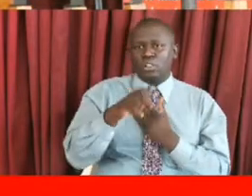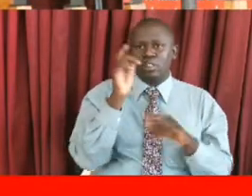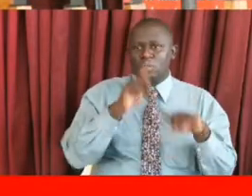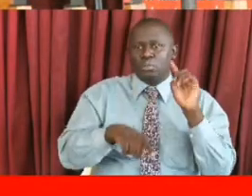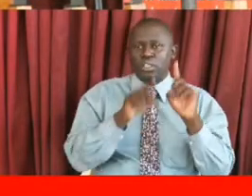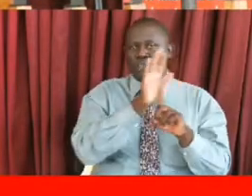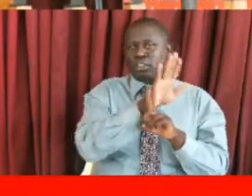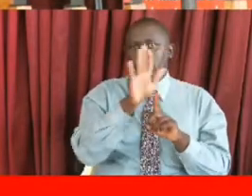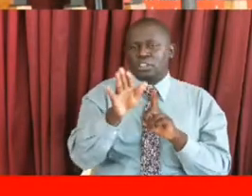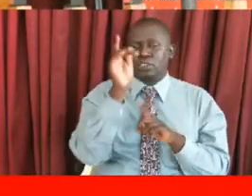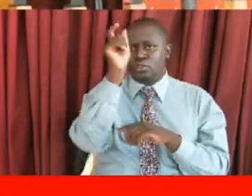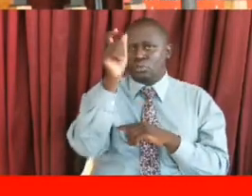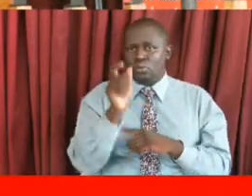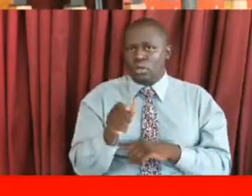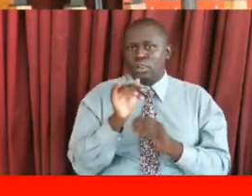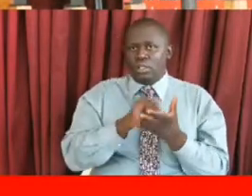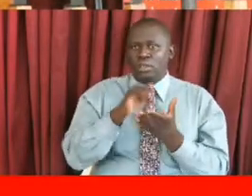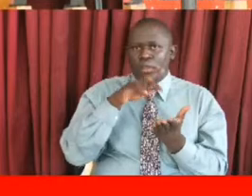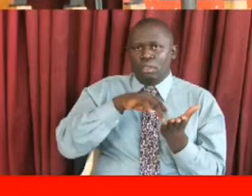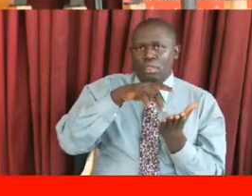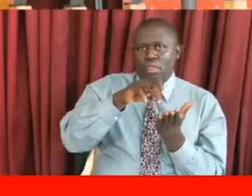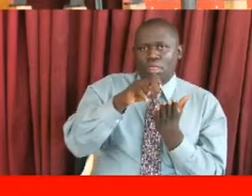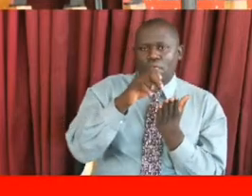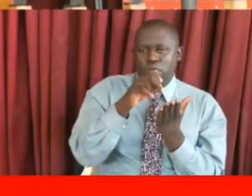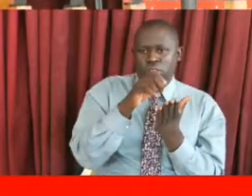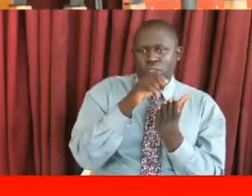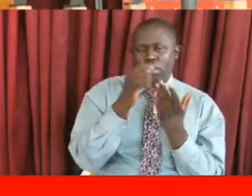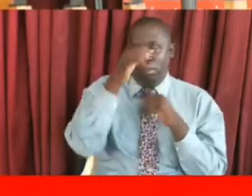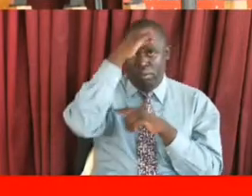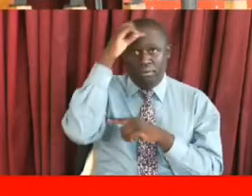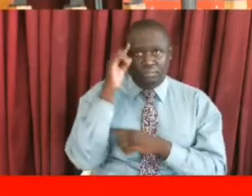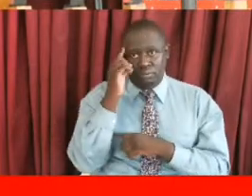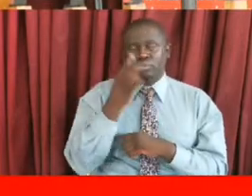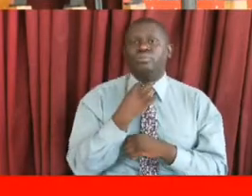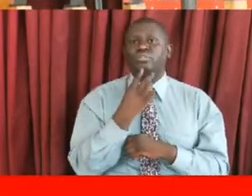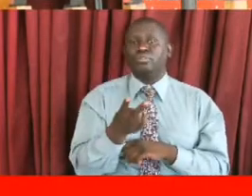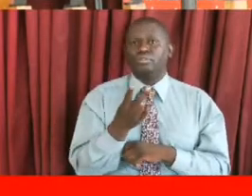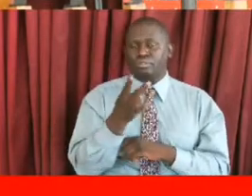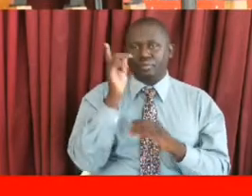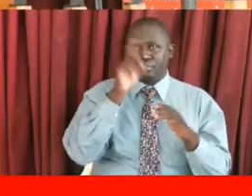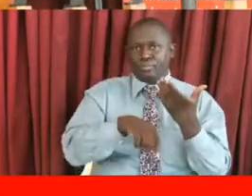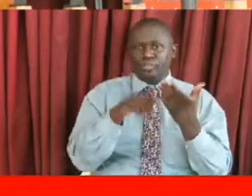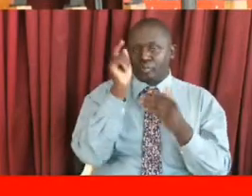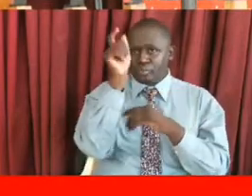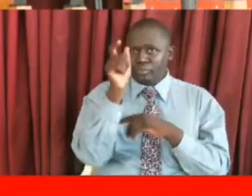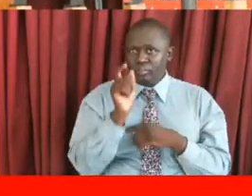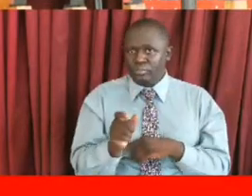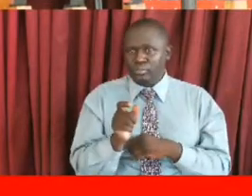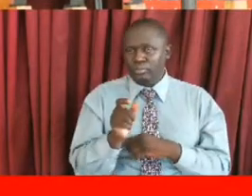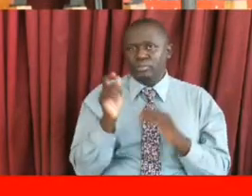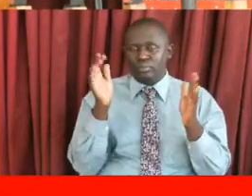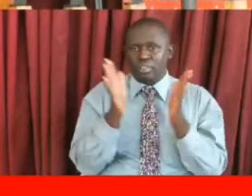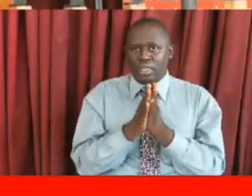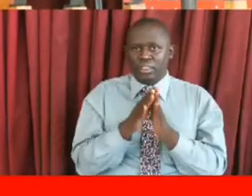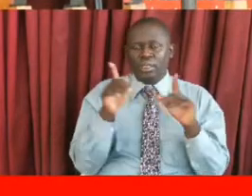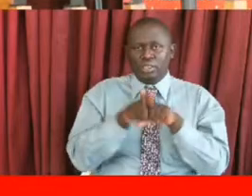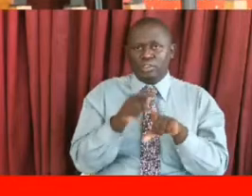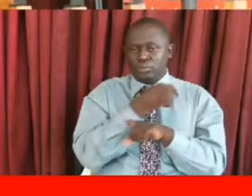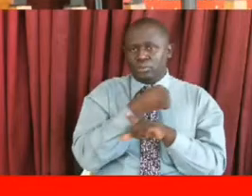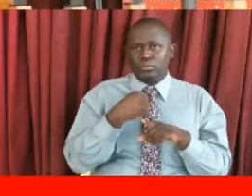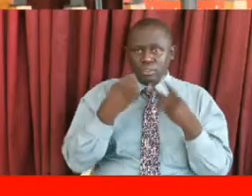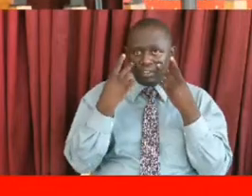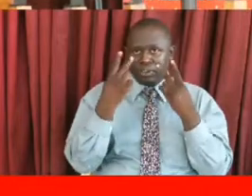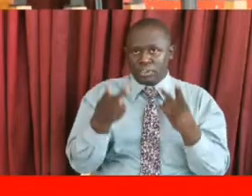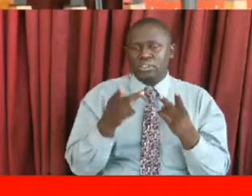but it is his word that is walking because the voice is the word and as we'll see